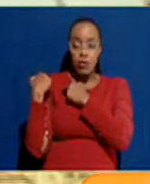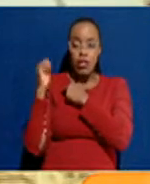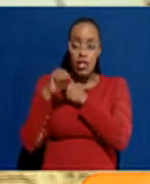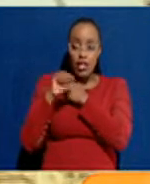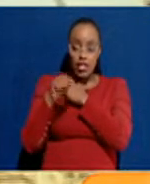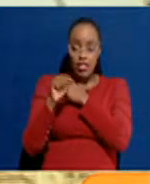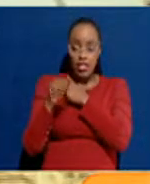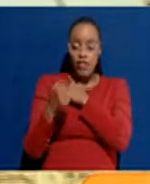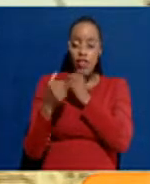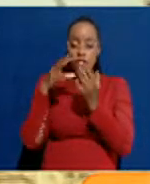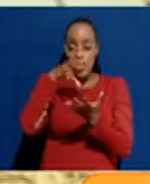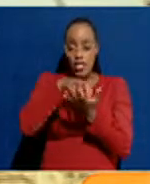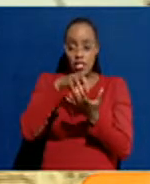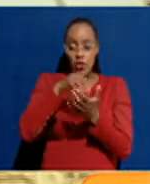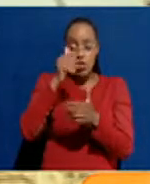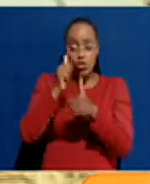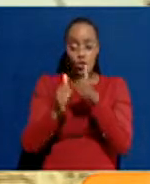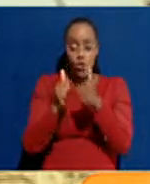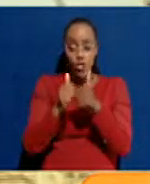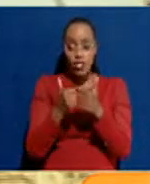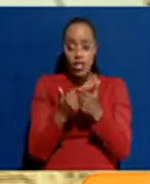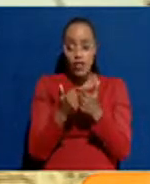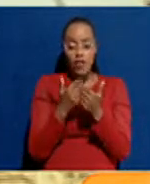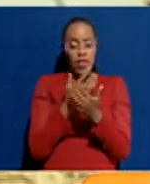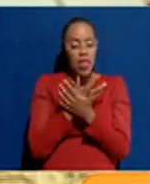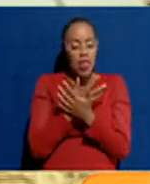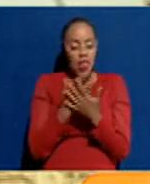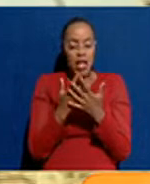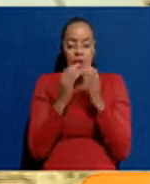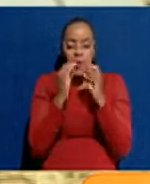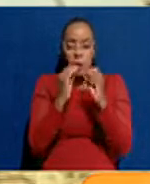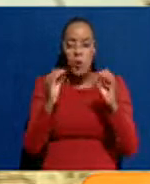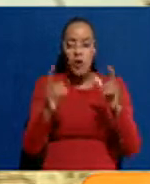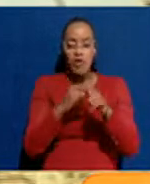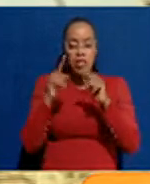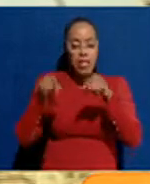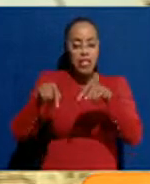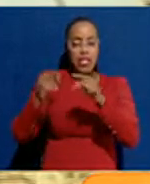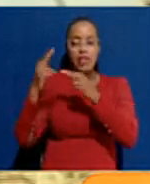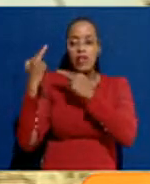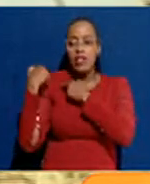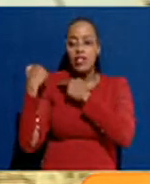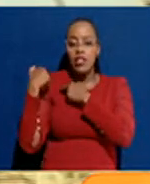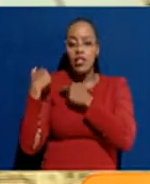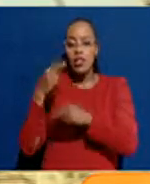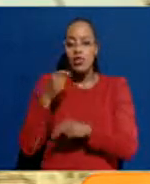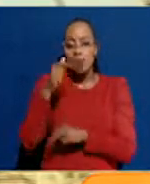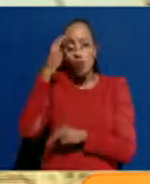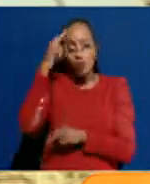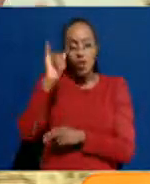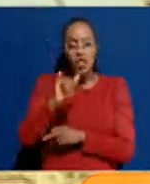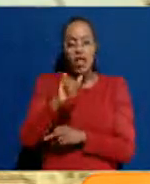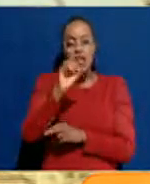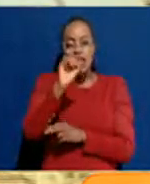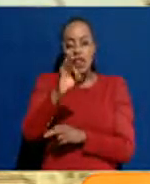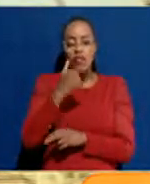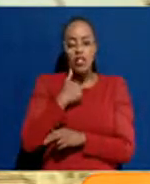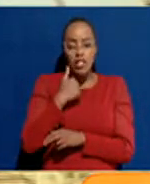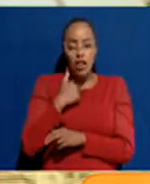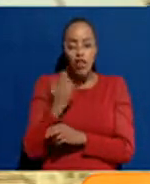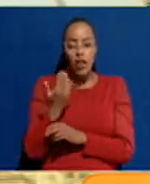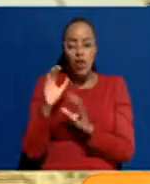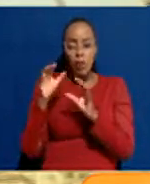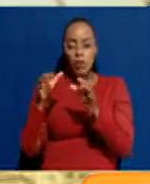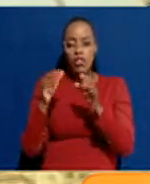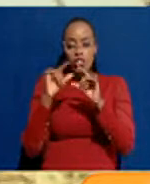for situations where none is existing, then of course he has to pay for that. Unless they're in a community of